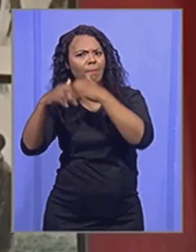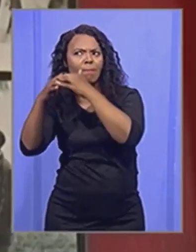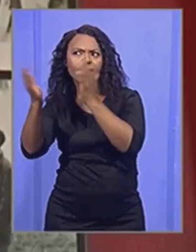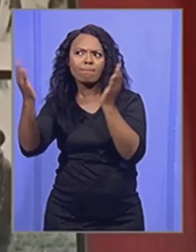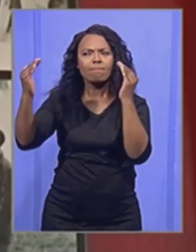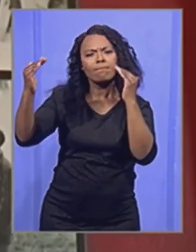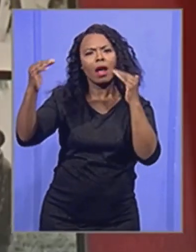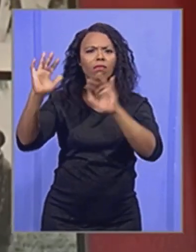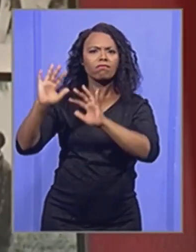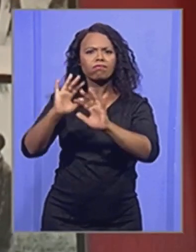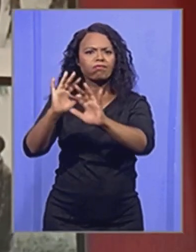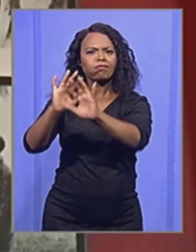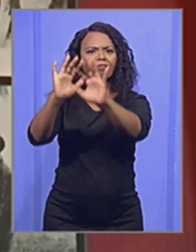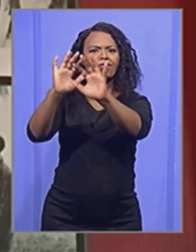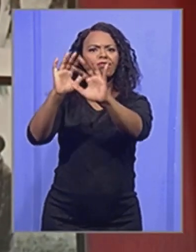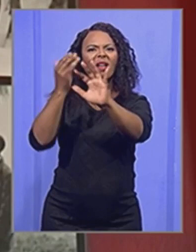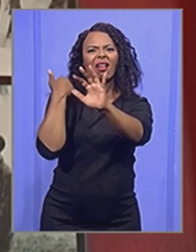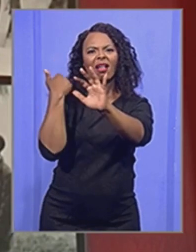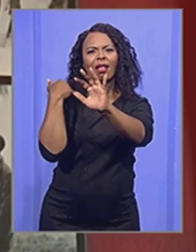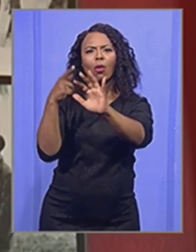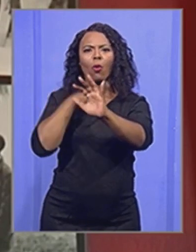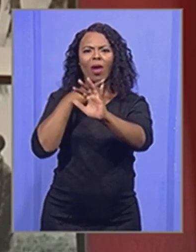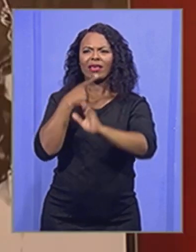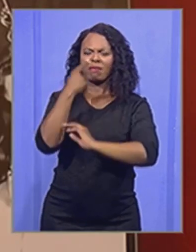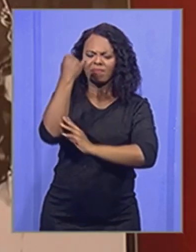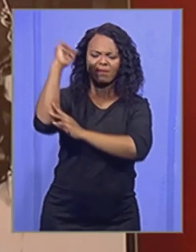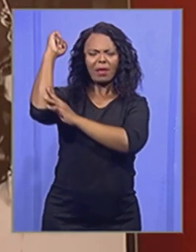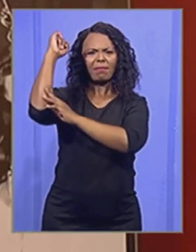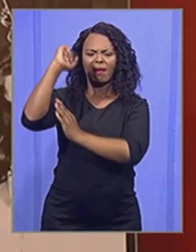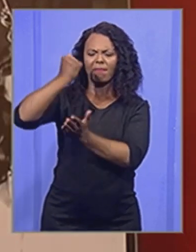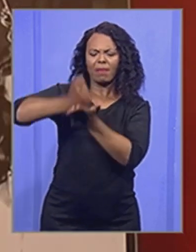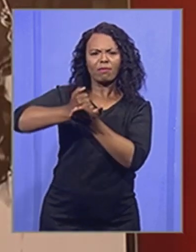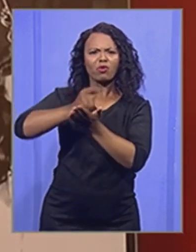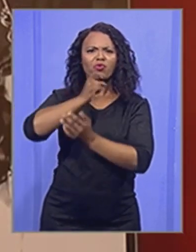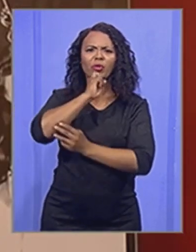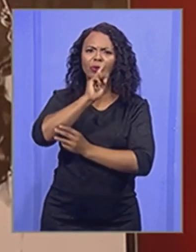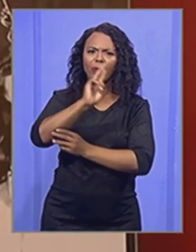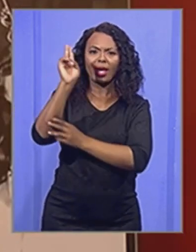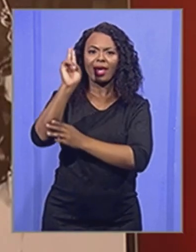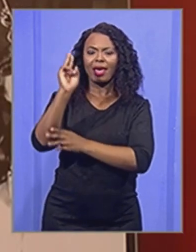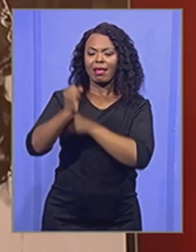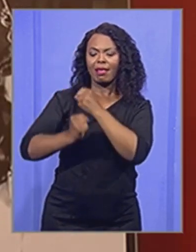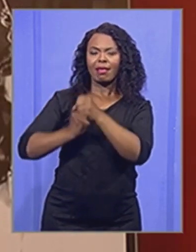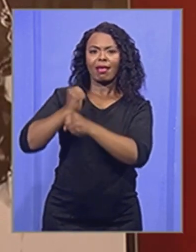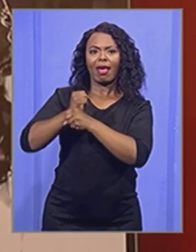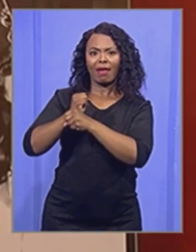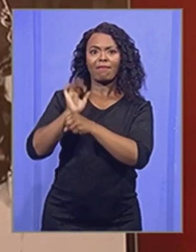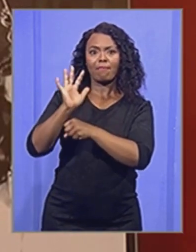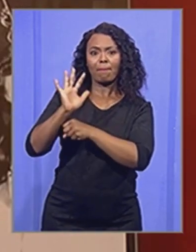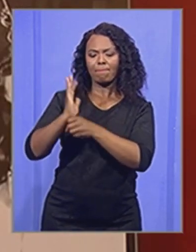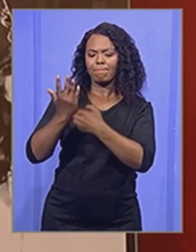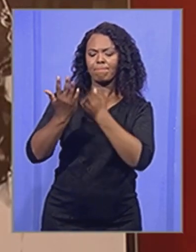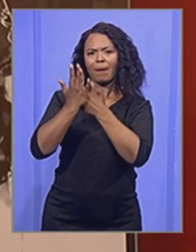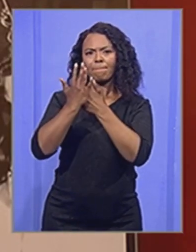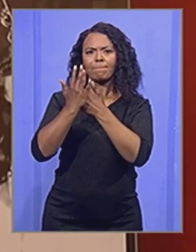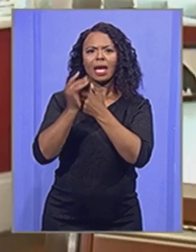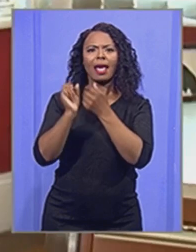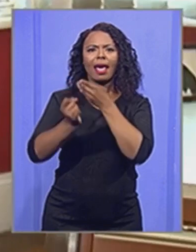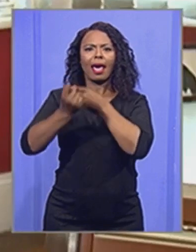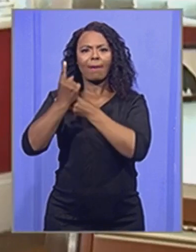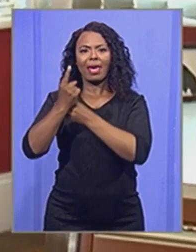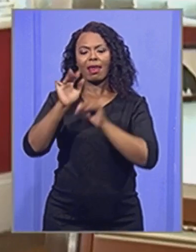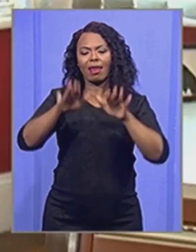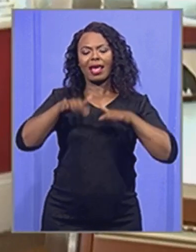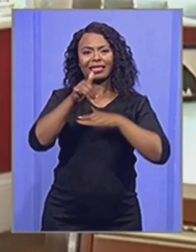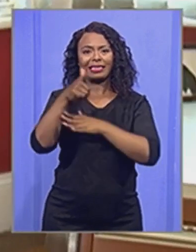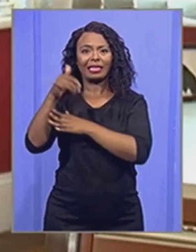dikhuduego kgatlhanong le molawana wa makwaloitshupo mo a ileng a tlholelwa dingwaga di le 3 kwa kgolegelong ka 1960. Morago ga golola ga